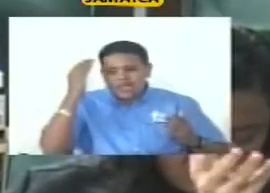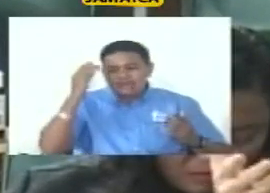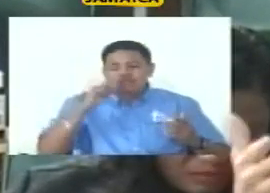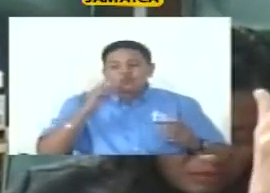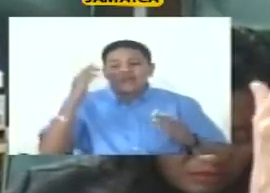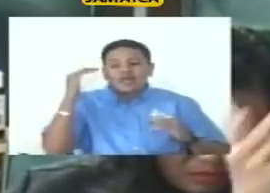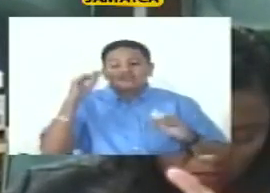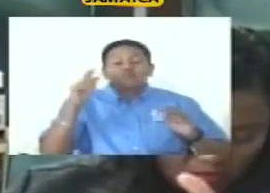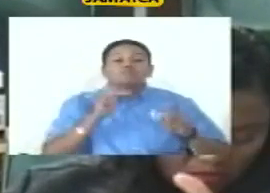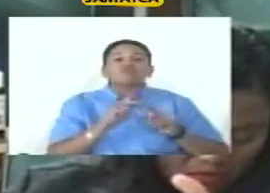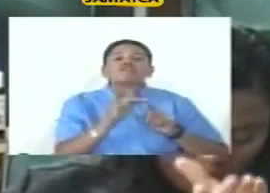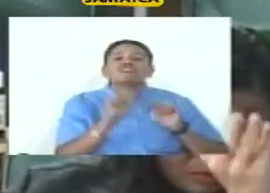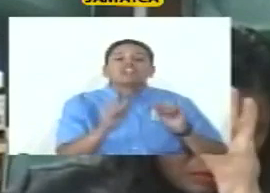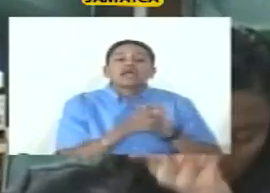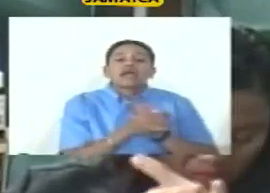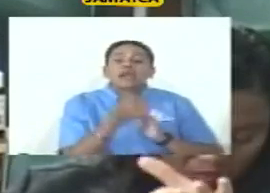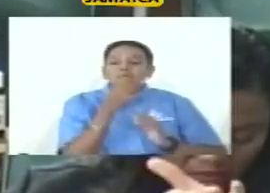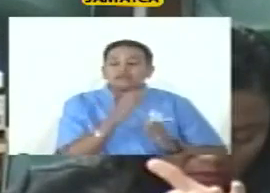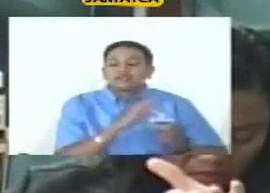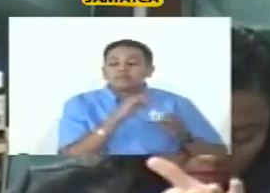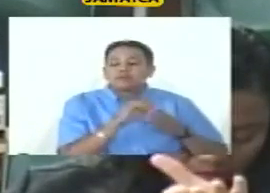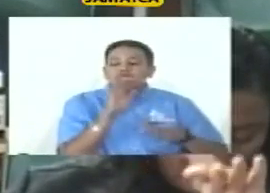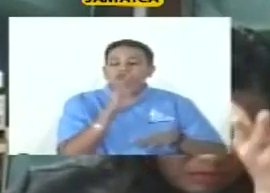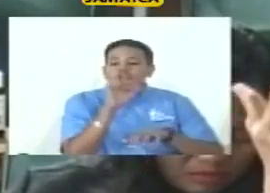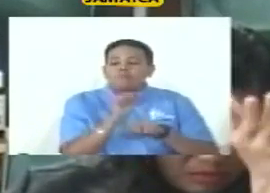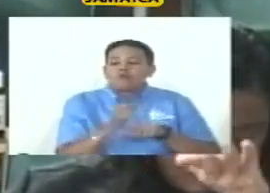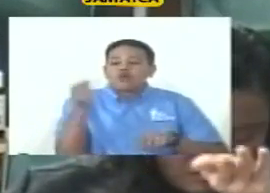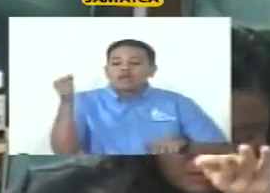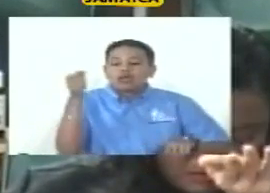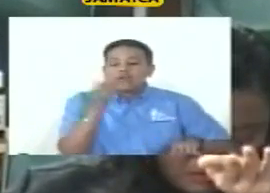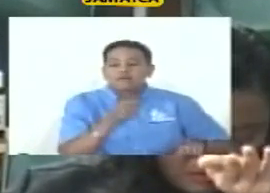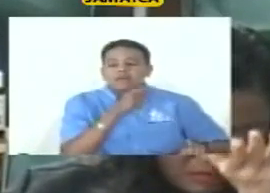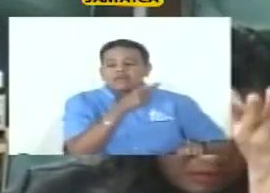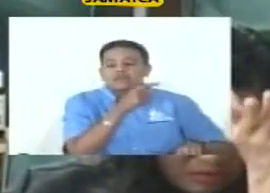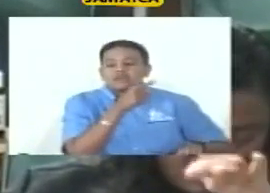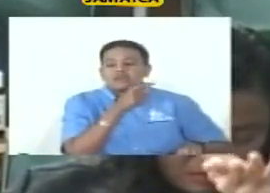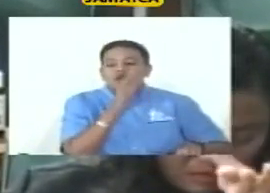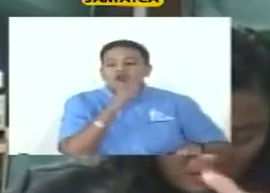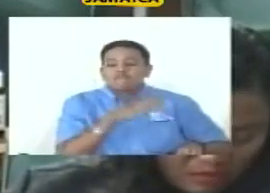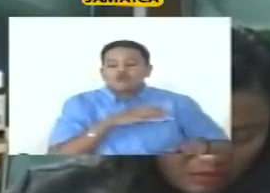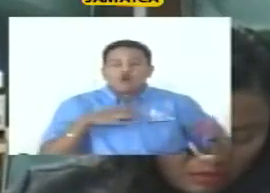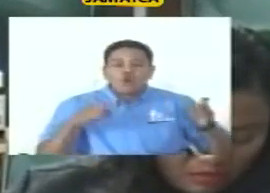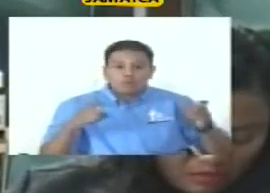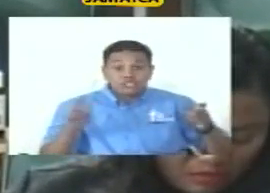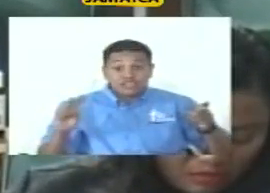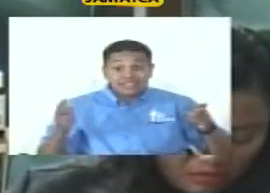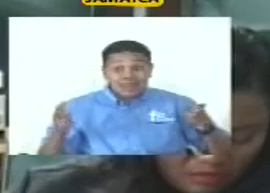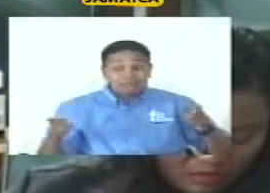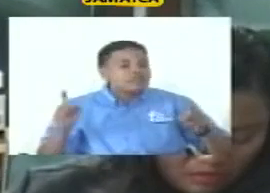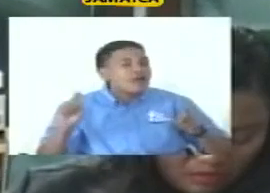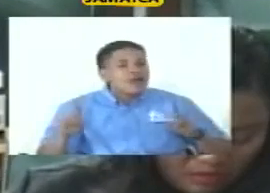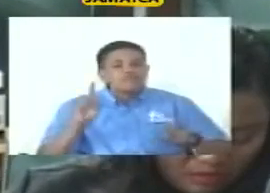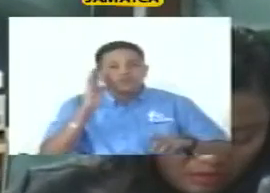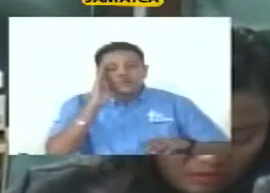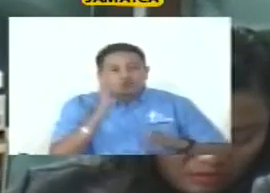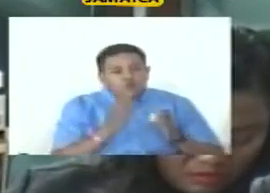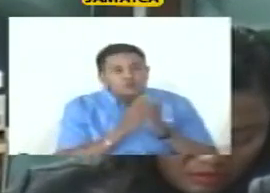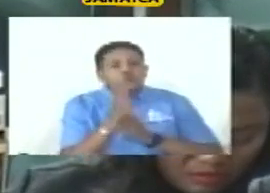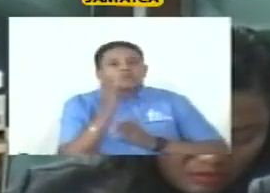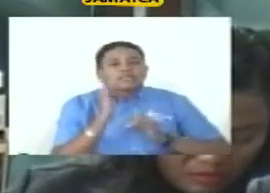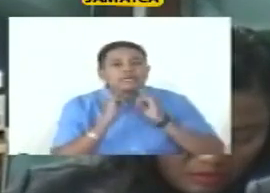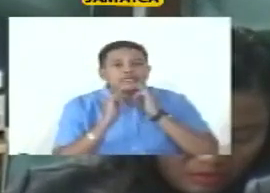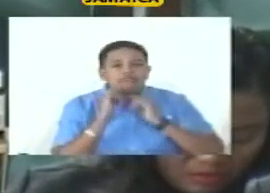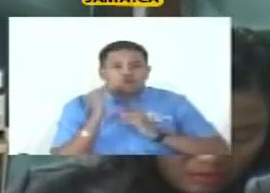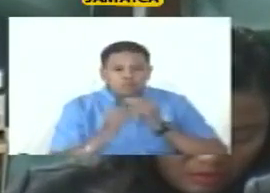capacity also being a part of the appointment of the commissioner. The deputy would now be an entirely